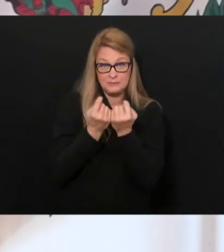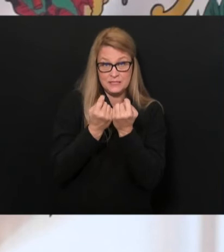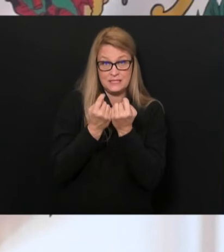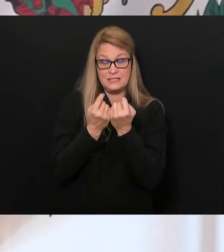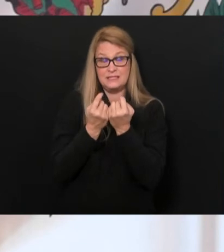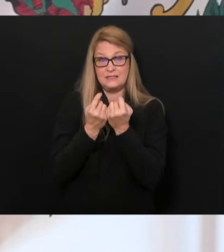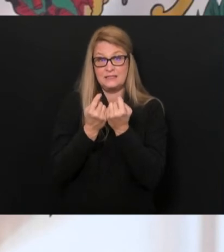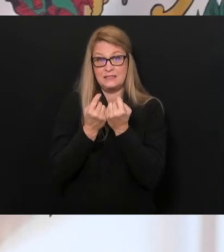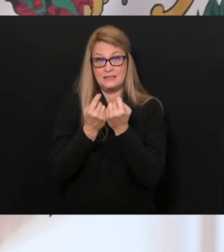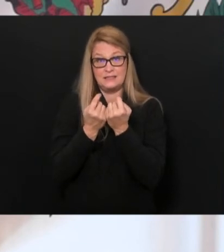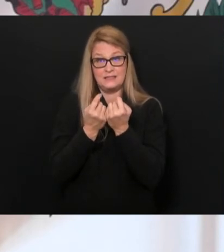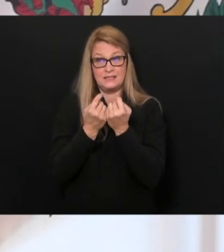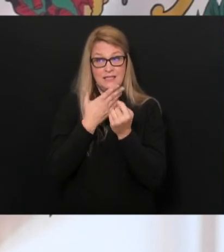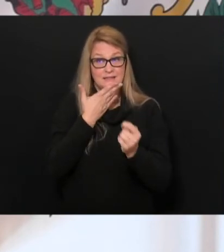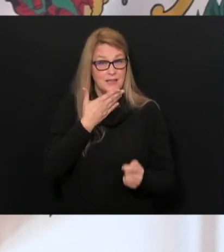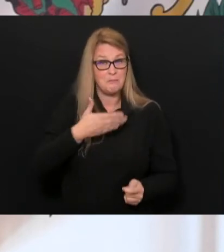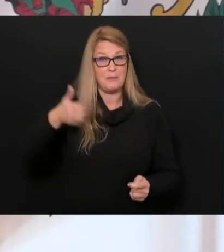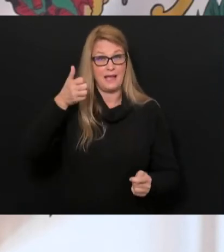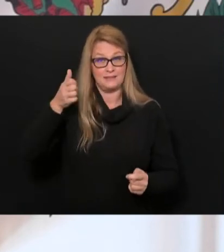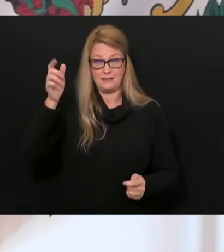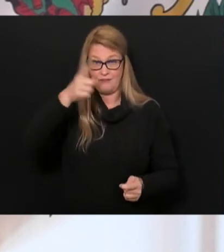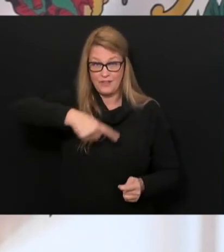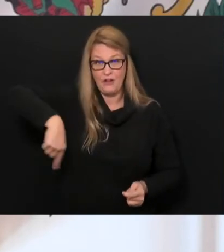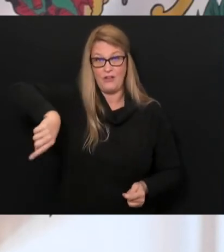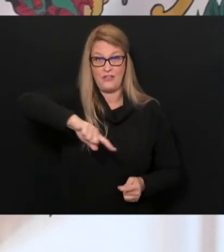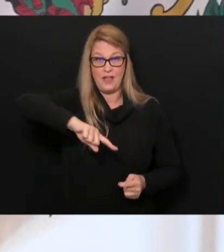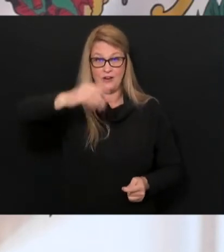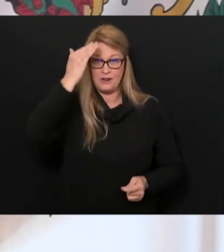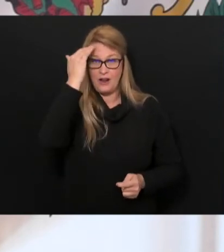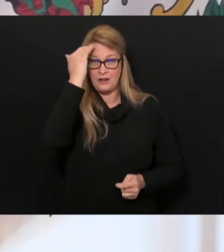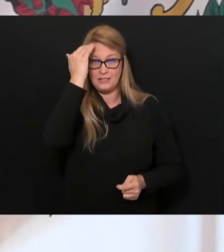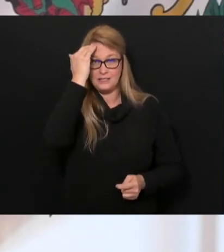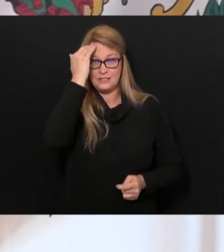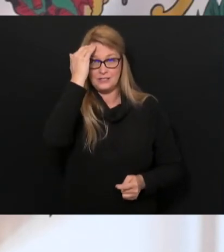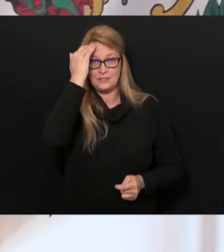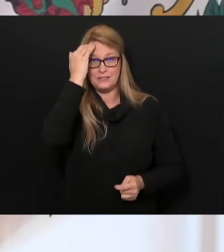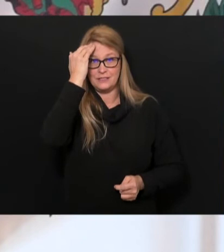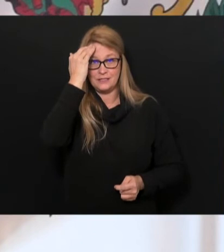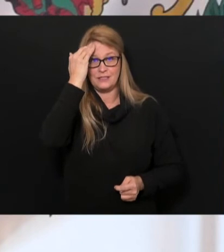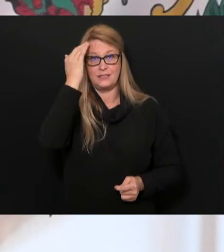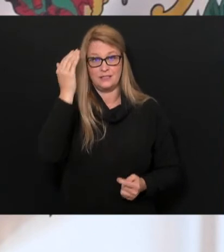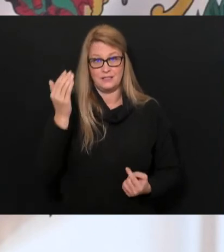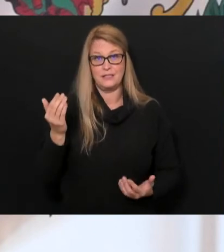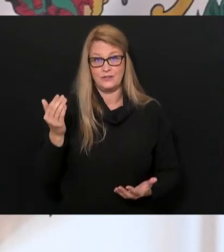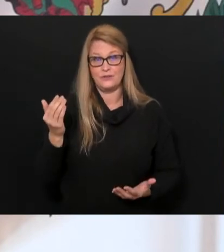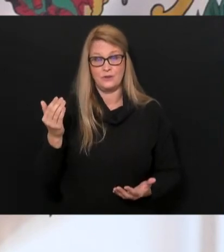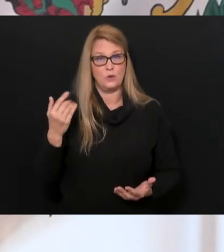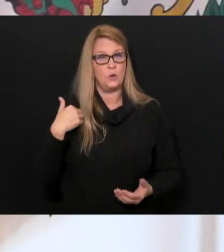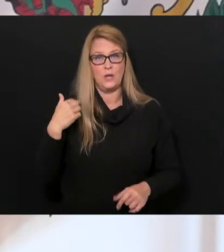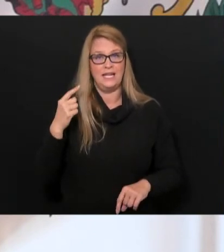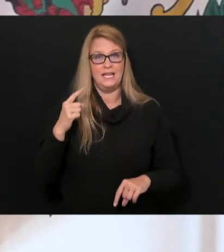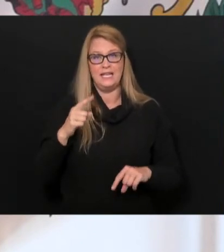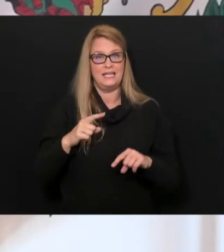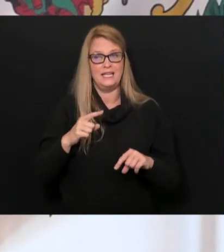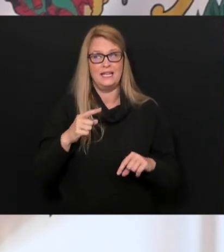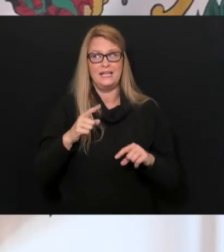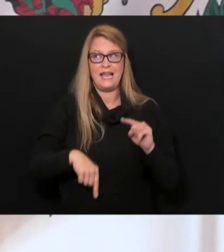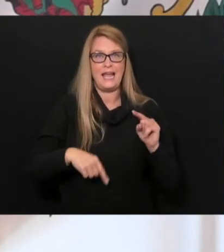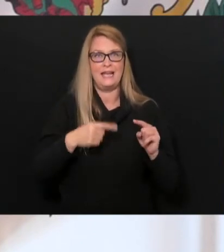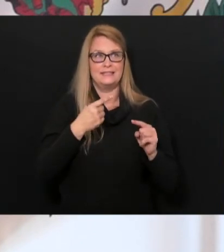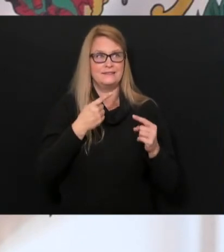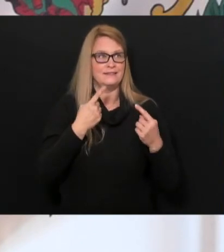of everybody's knowledge. Everybody's knowledge, to the best of their knowledge. We can't say there's no risk